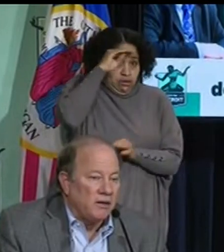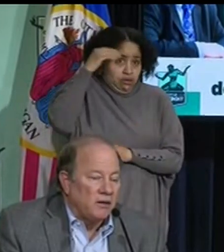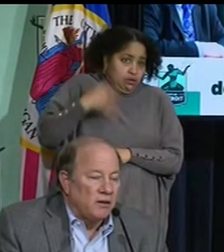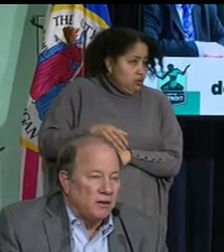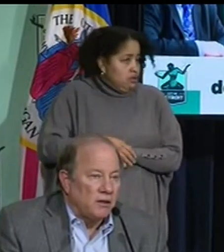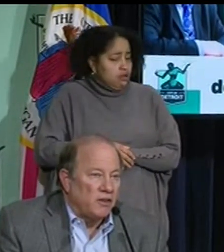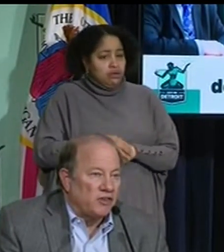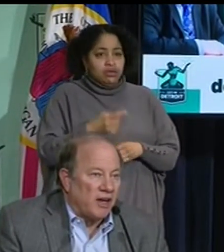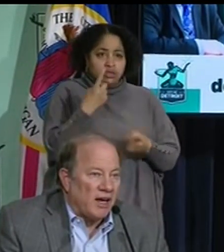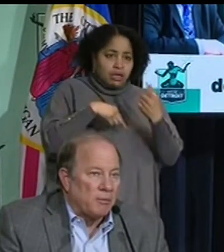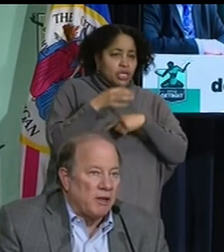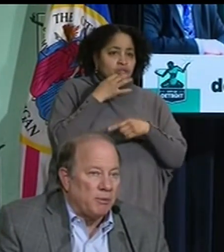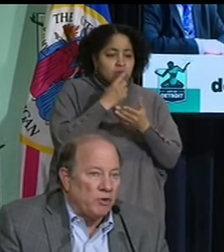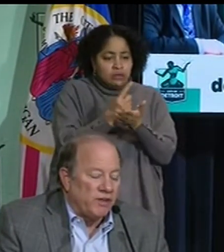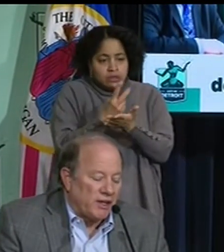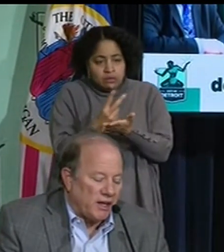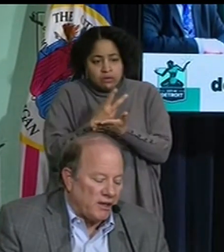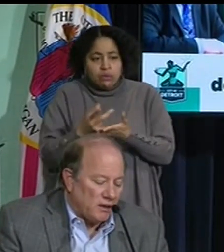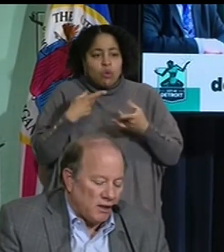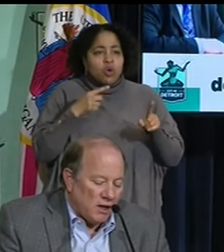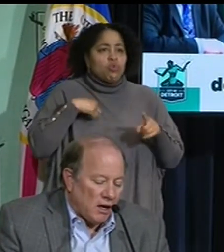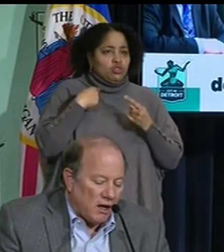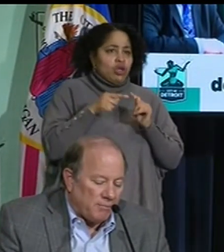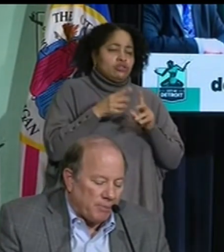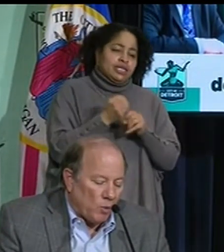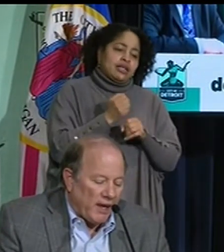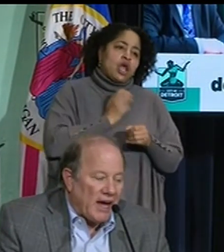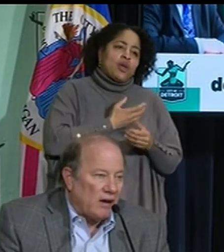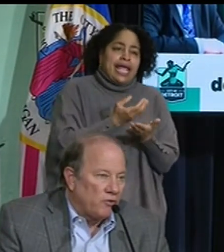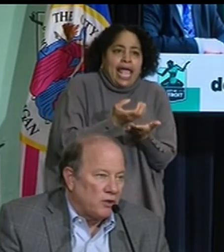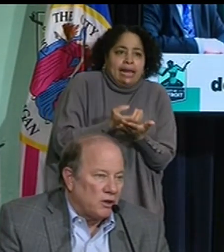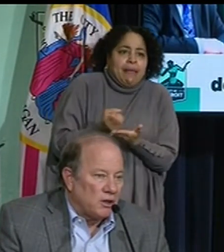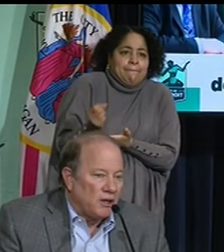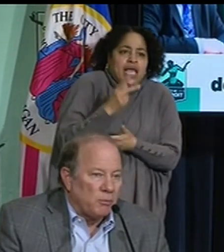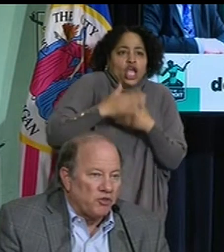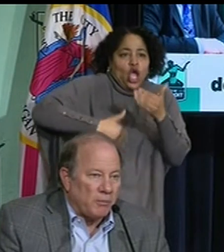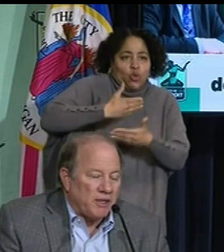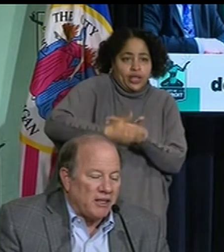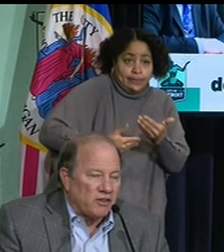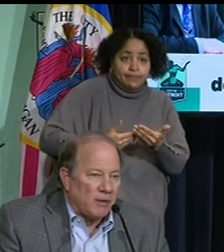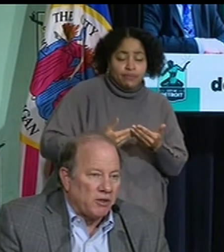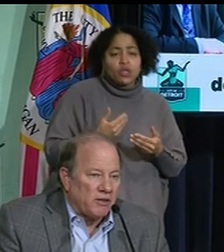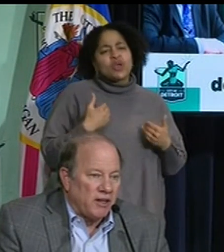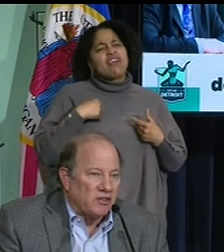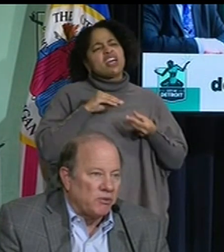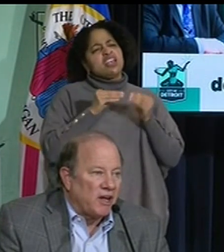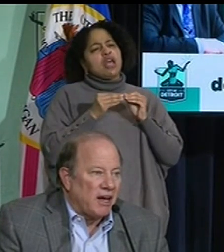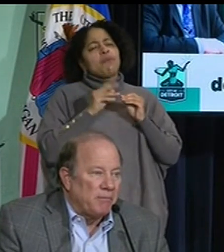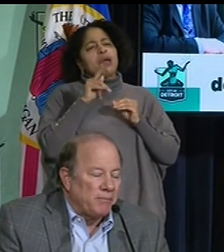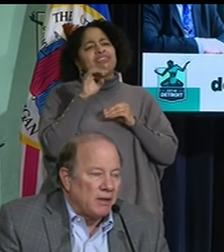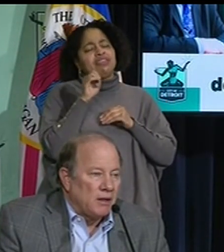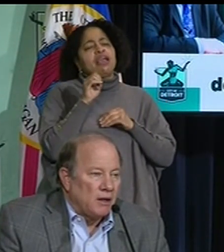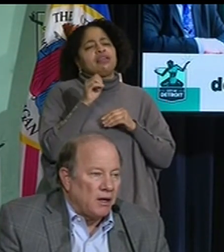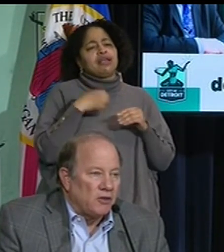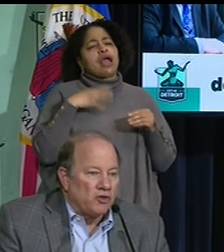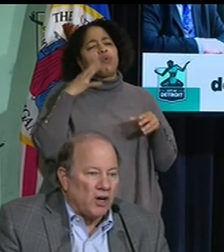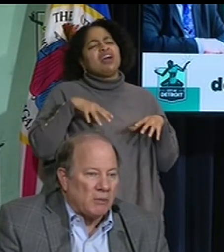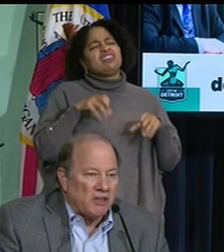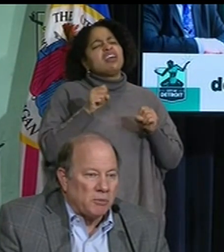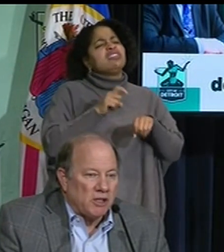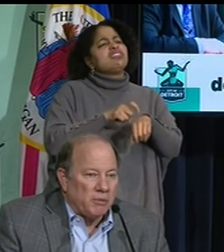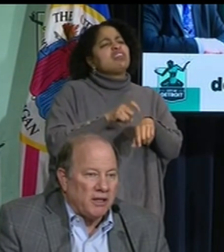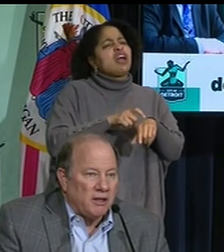can get this economy up and moving again. We have numbers updates, and I'm going to take some time